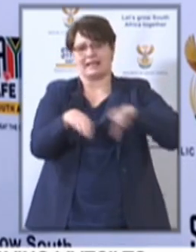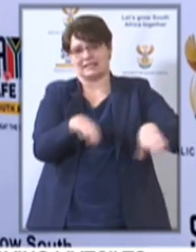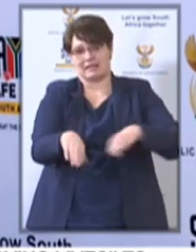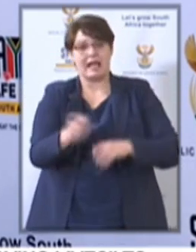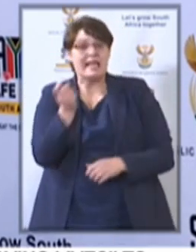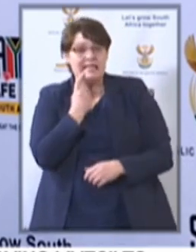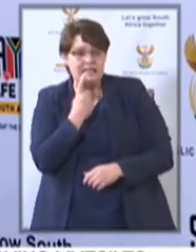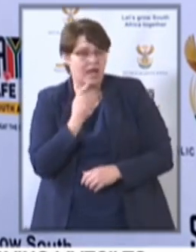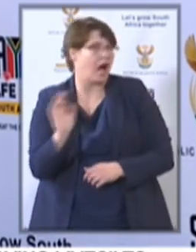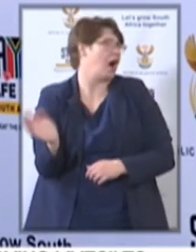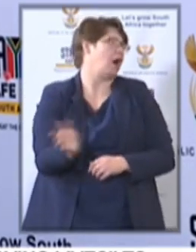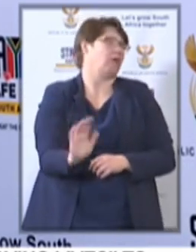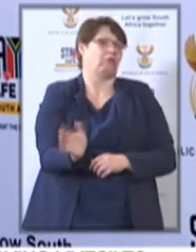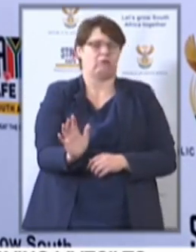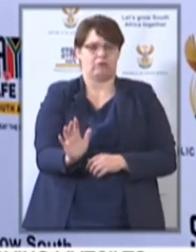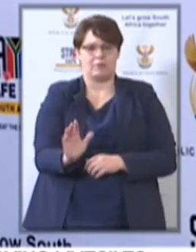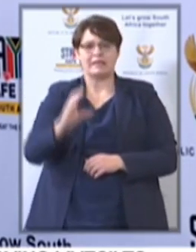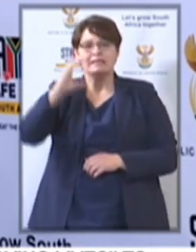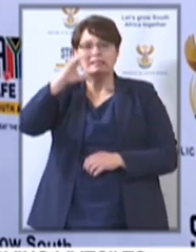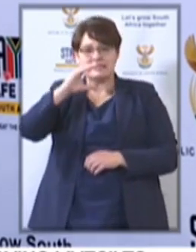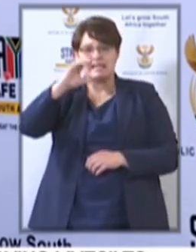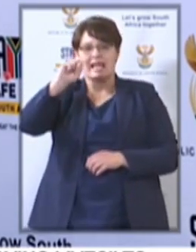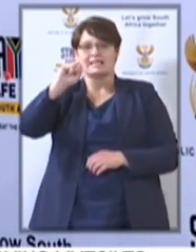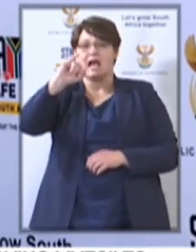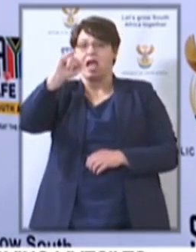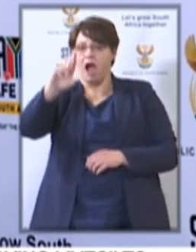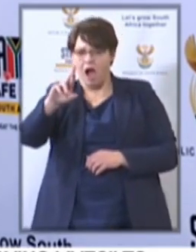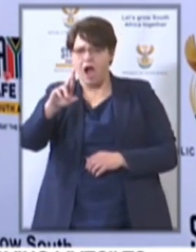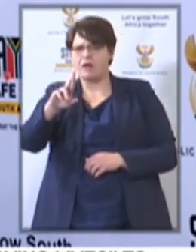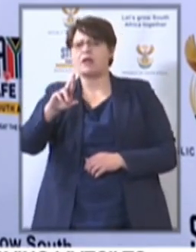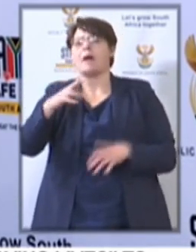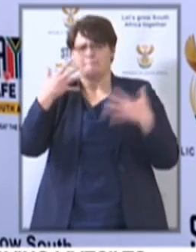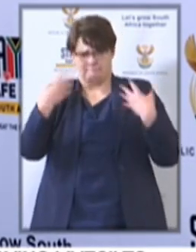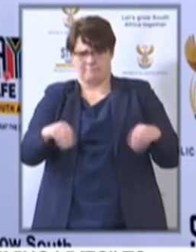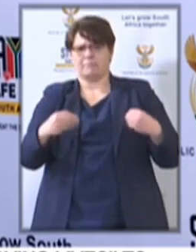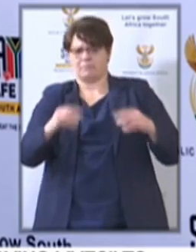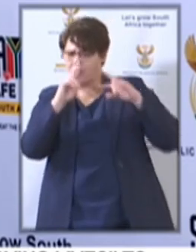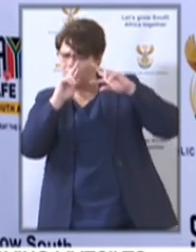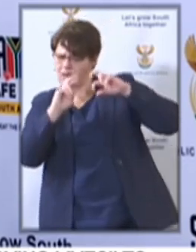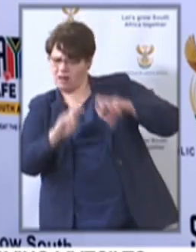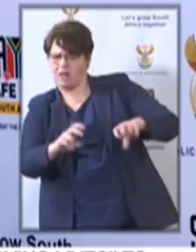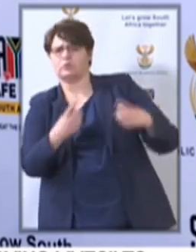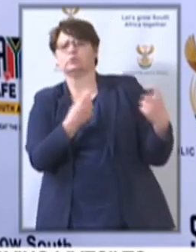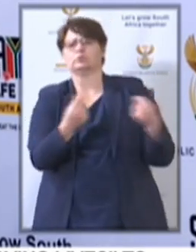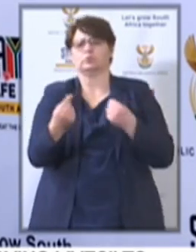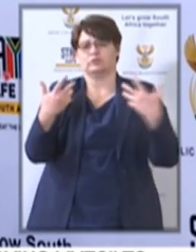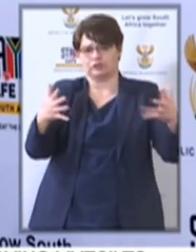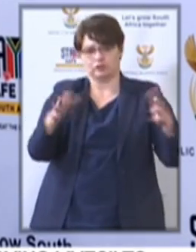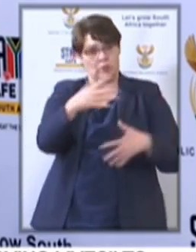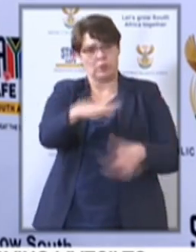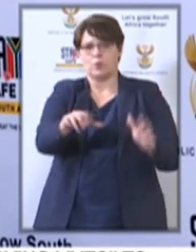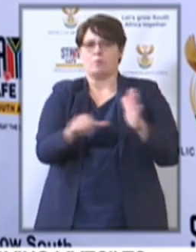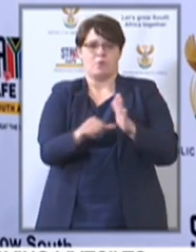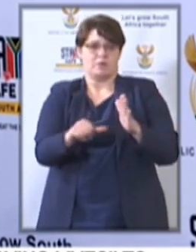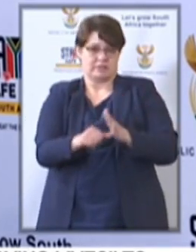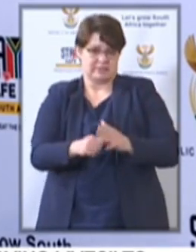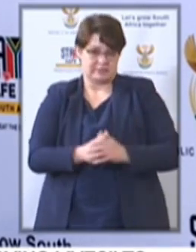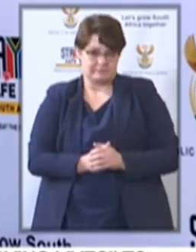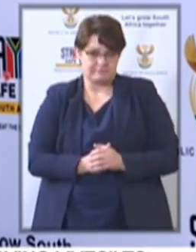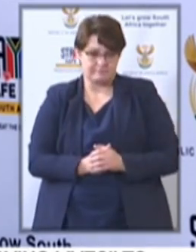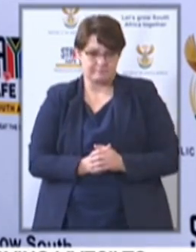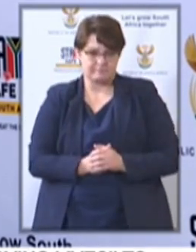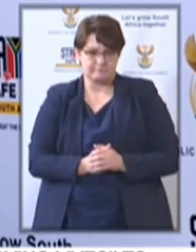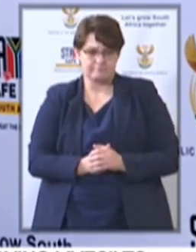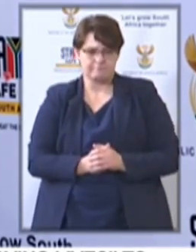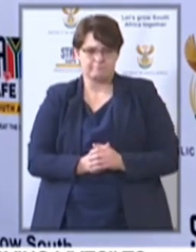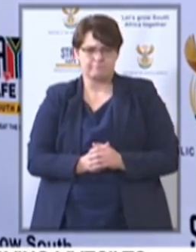not easy, but the CSIR has started doing some of this work, which is very important.